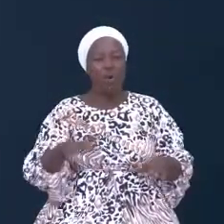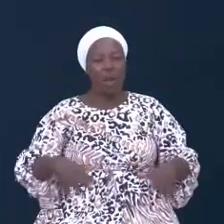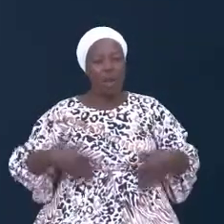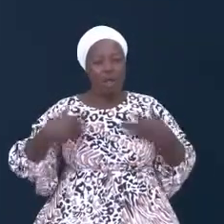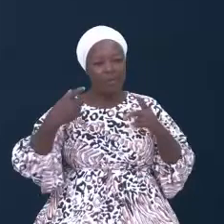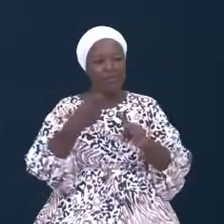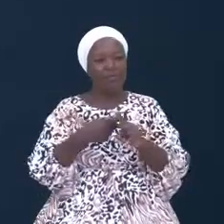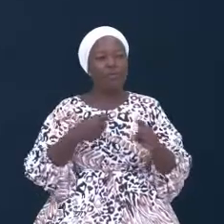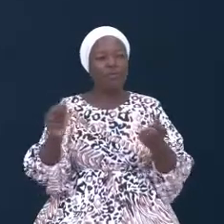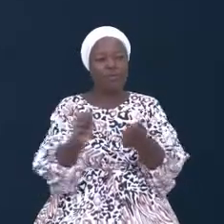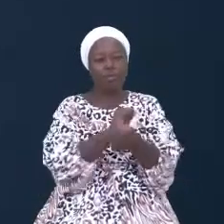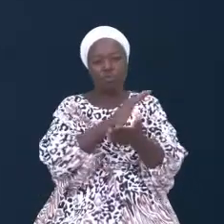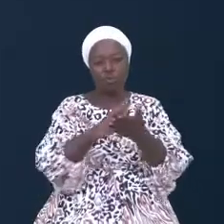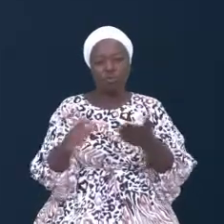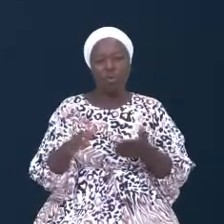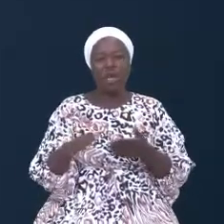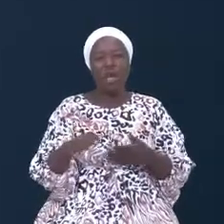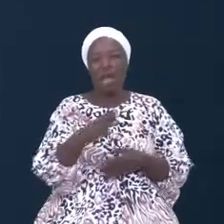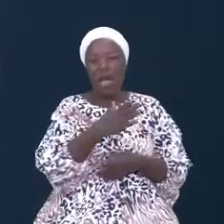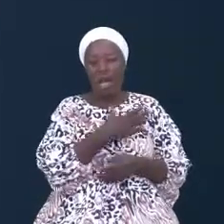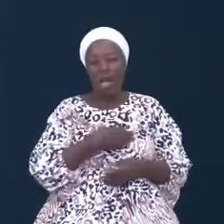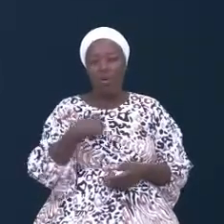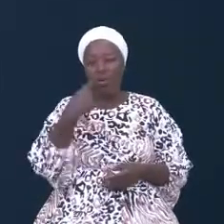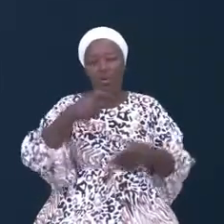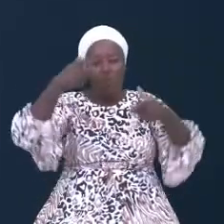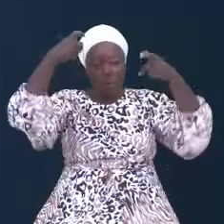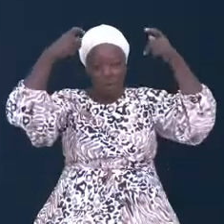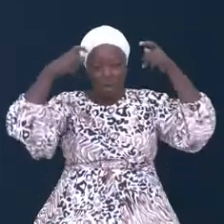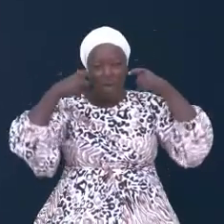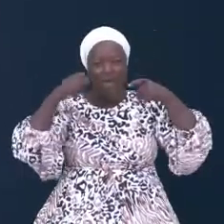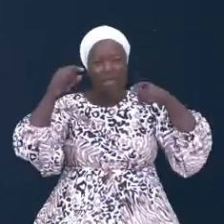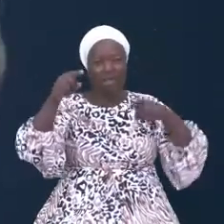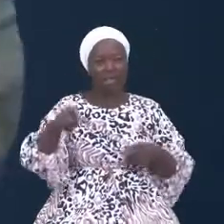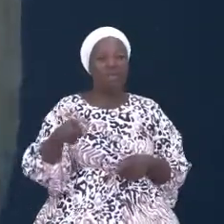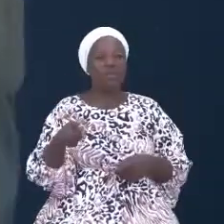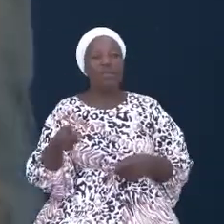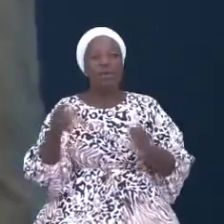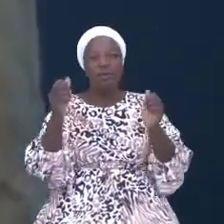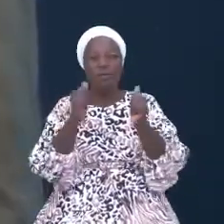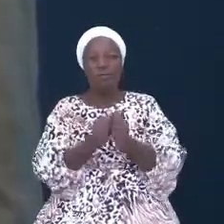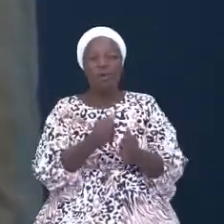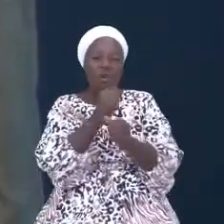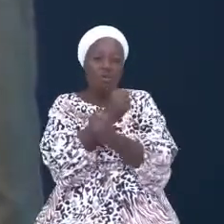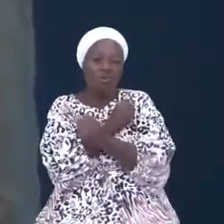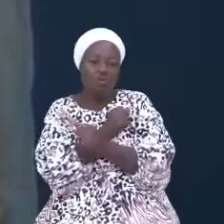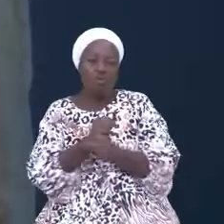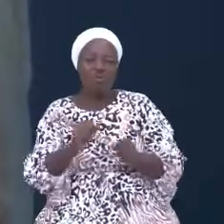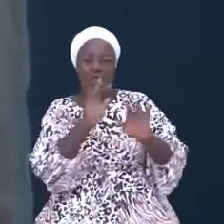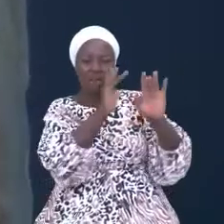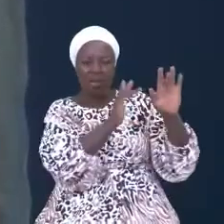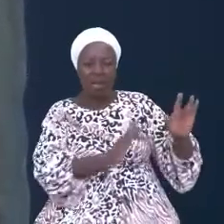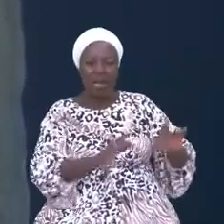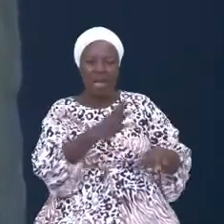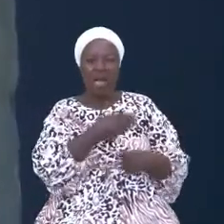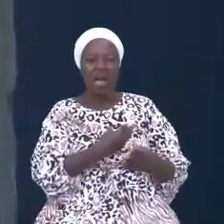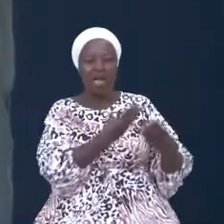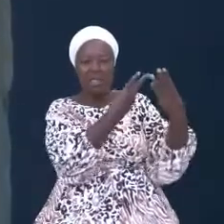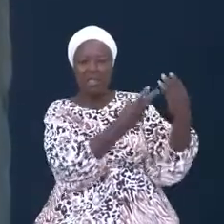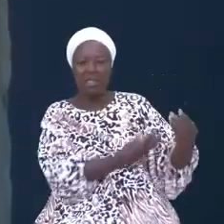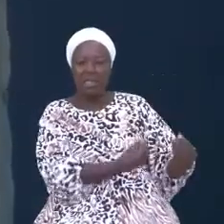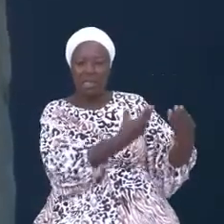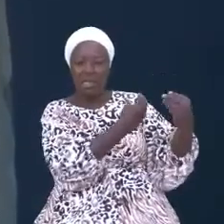from destruction, and who crownest thee with loving kindness and